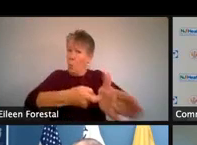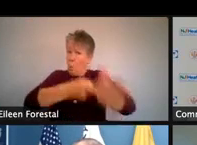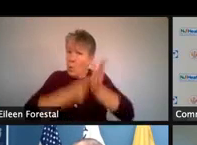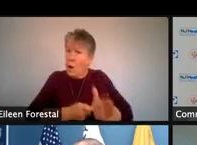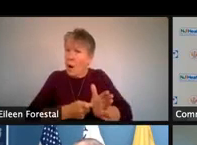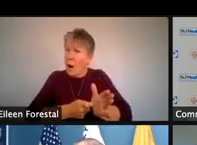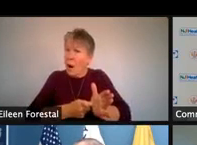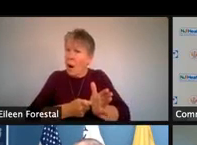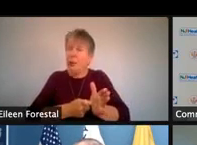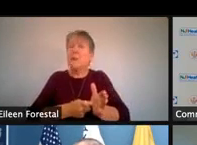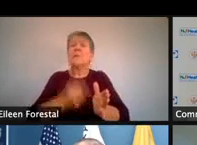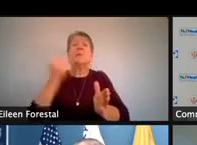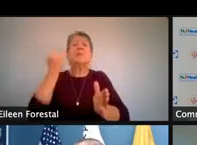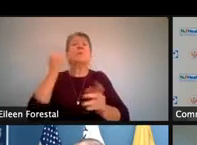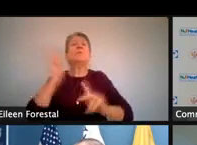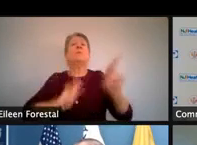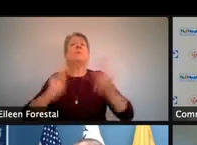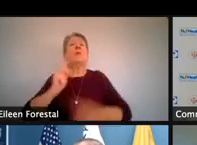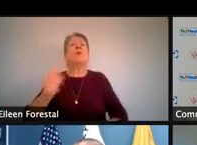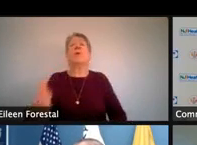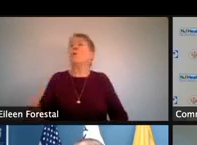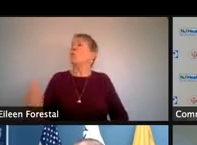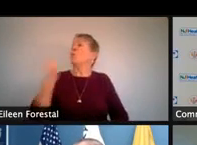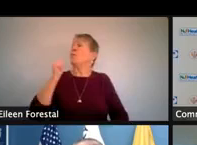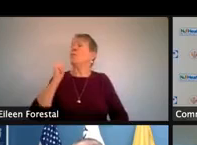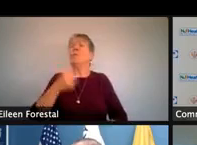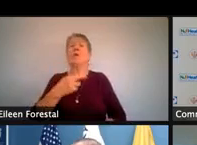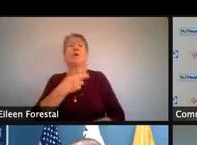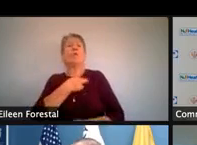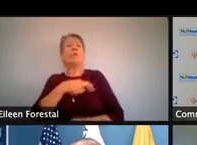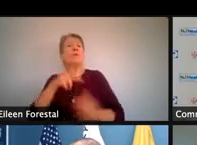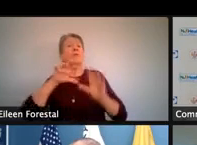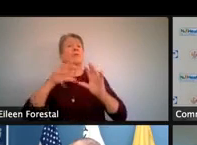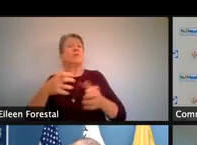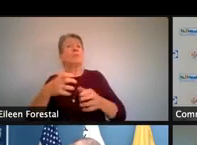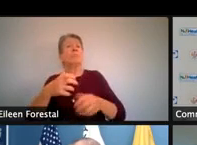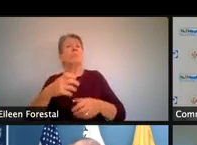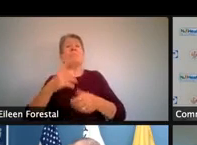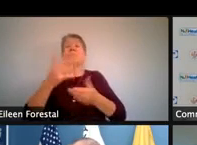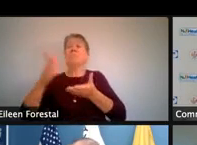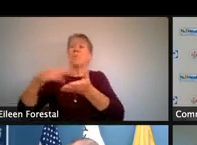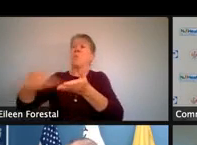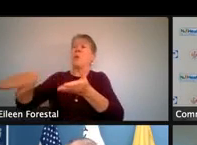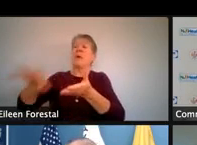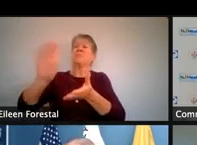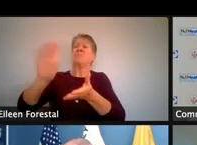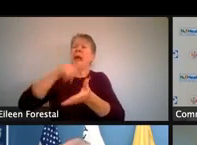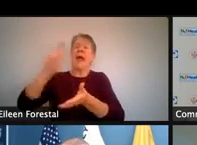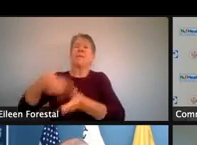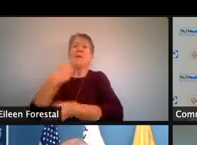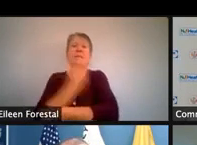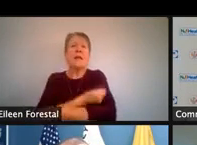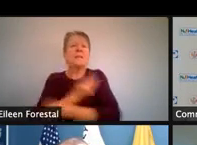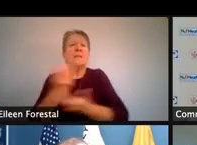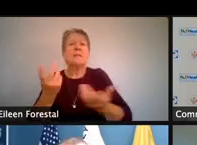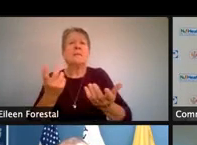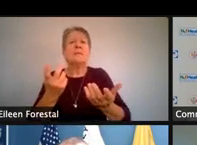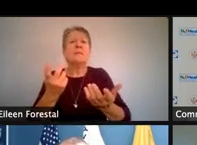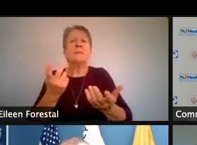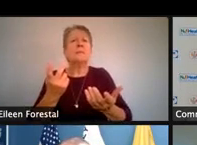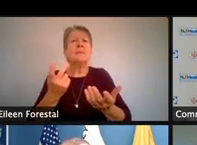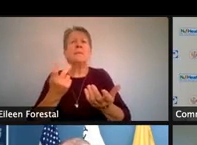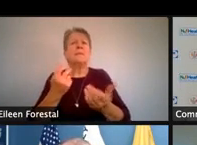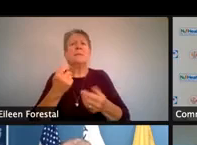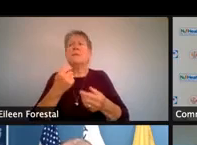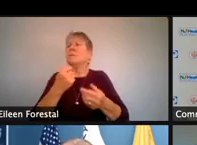religious exemption? If New Jersey doesn't get to the 70% threshold, does that mean restrictions would stay in place? Or is there